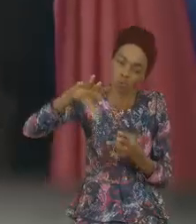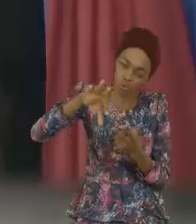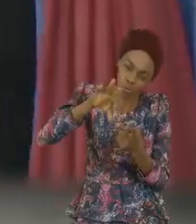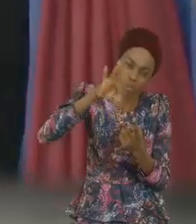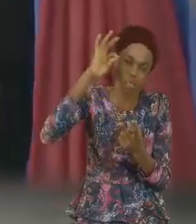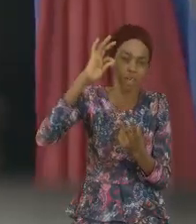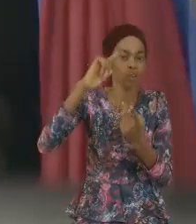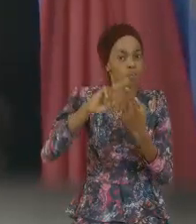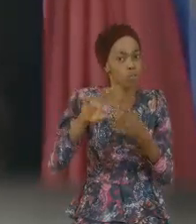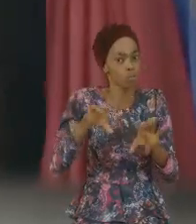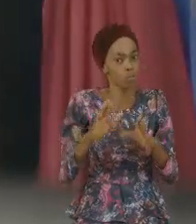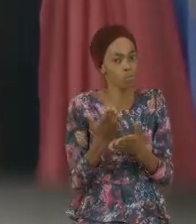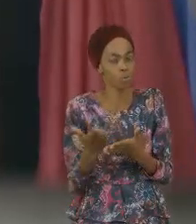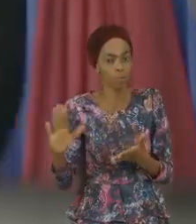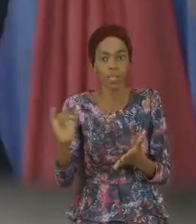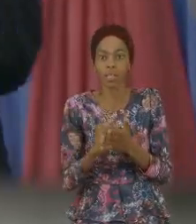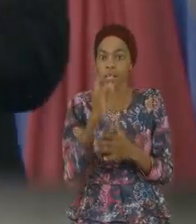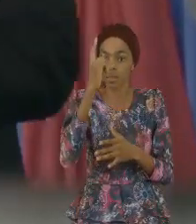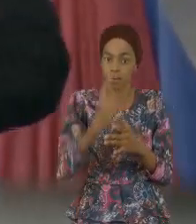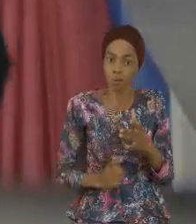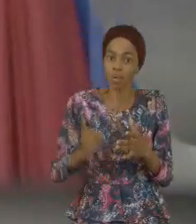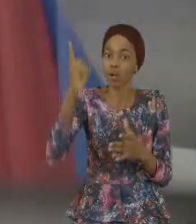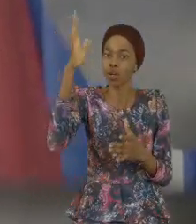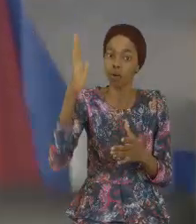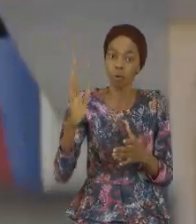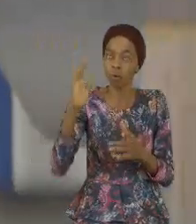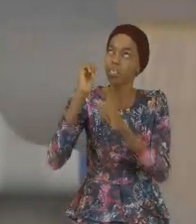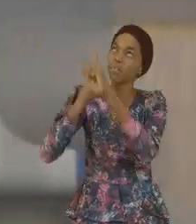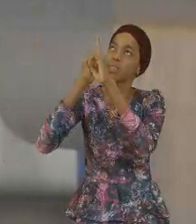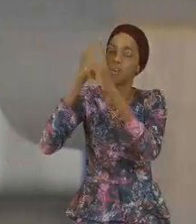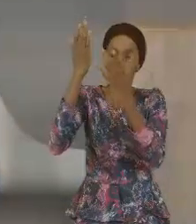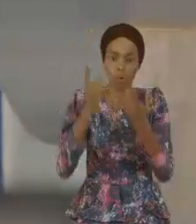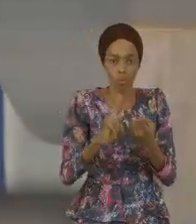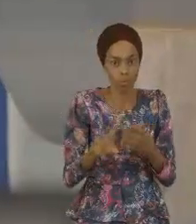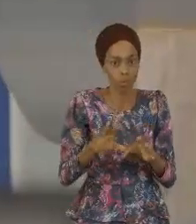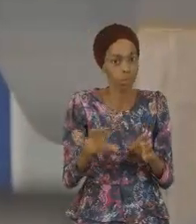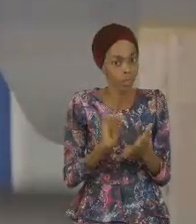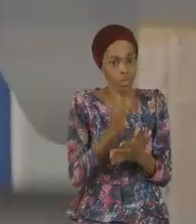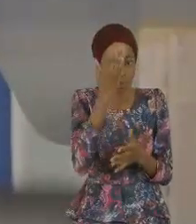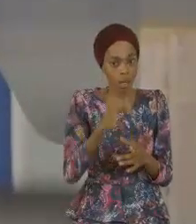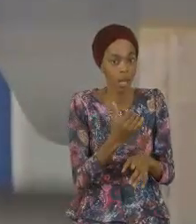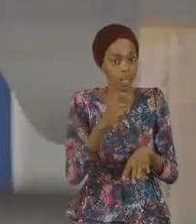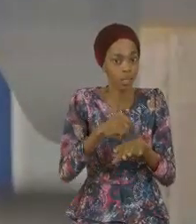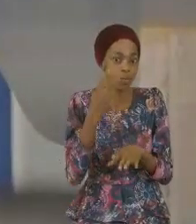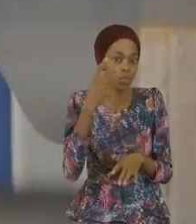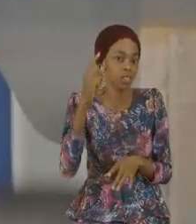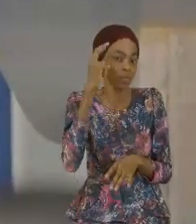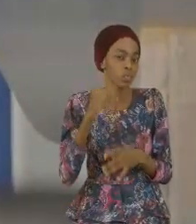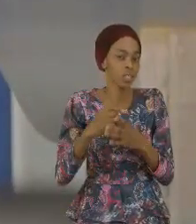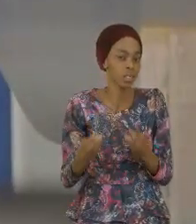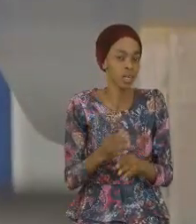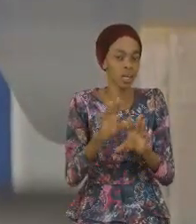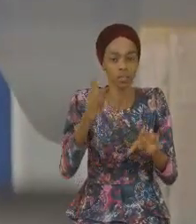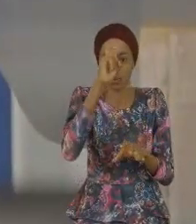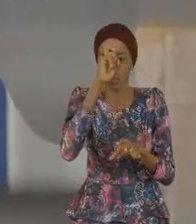what God himself wanted to do. That's why anytime you saw Moses in the land of Egypt, whatsoever